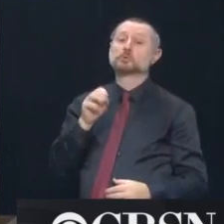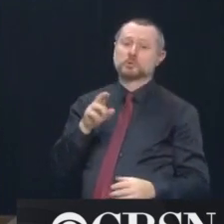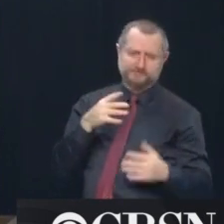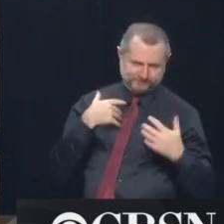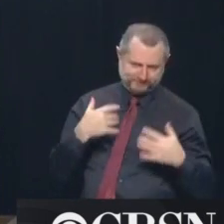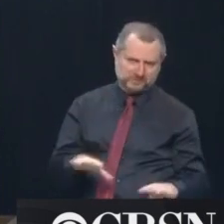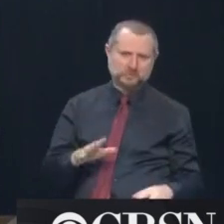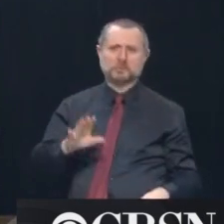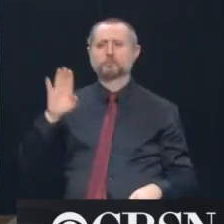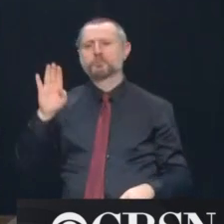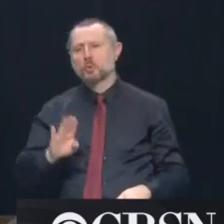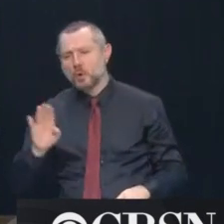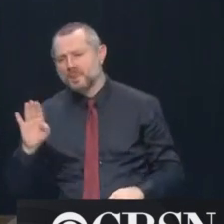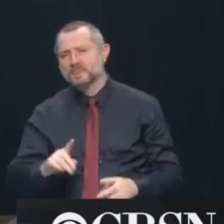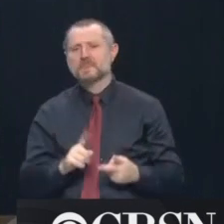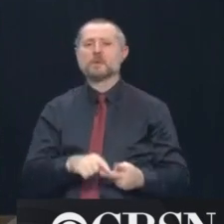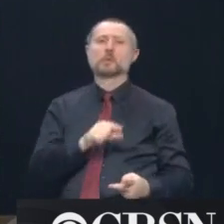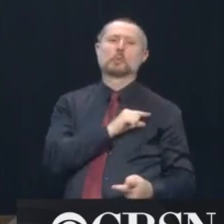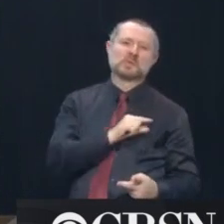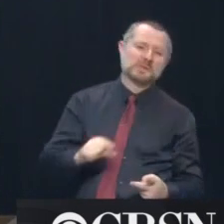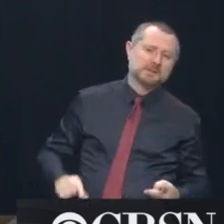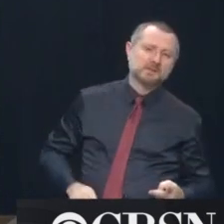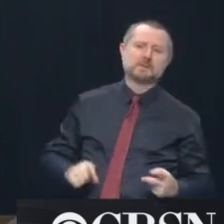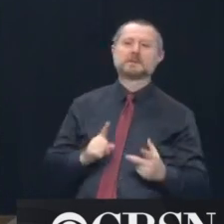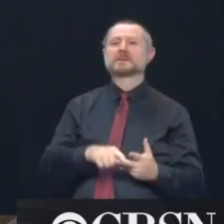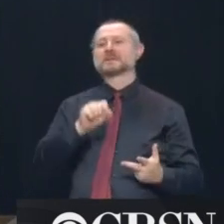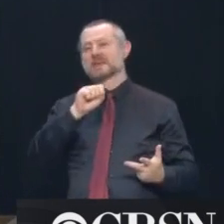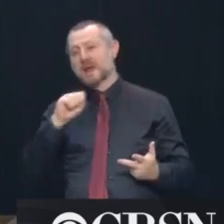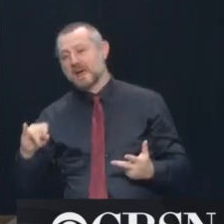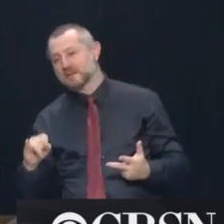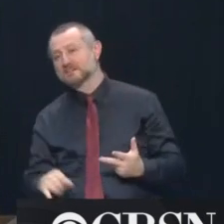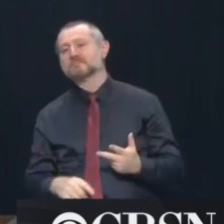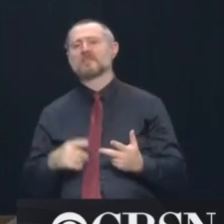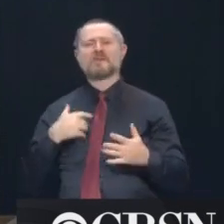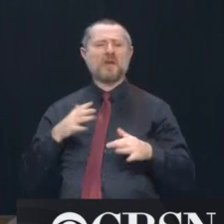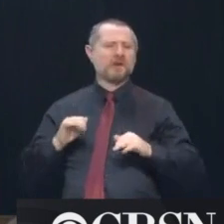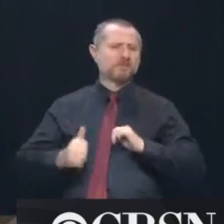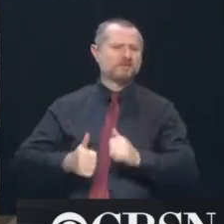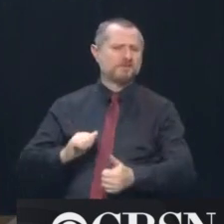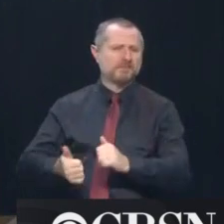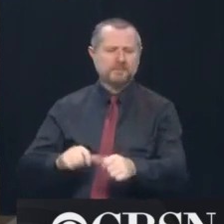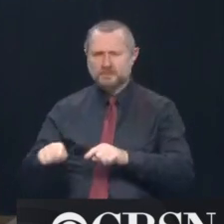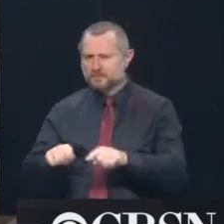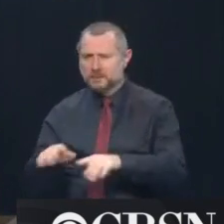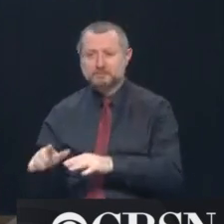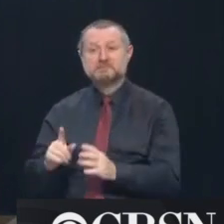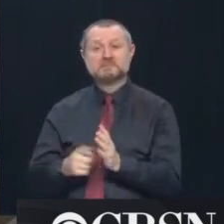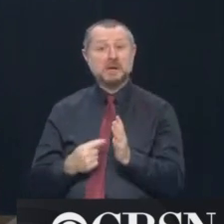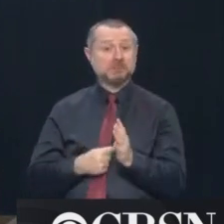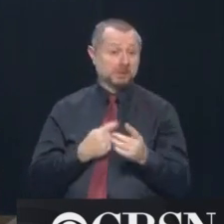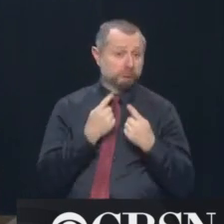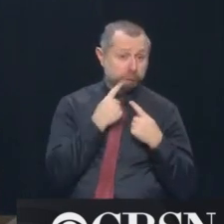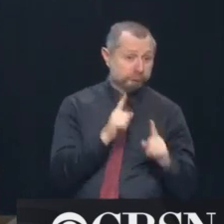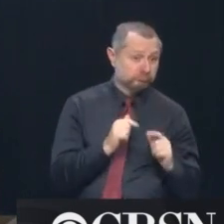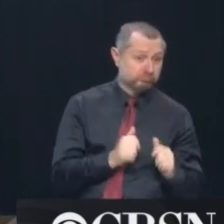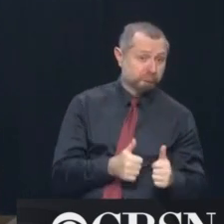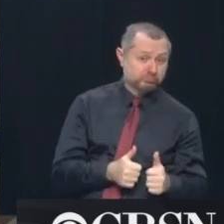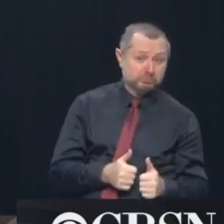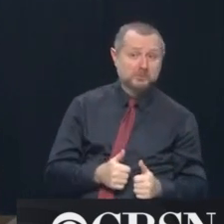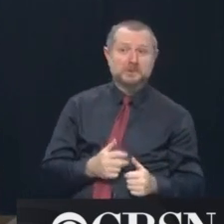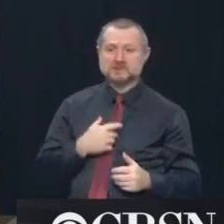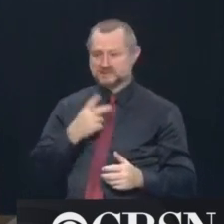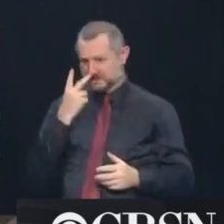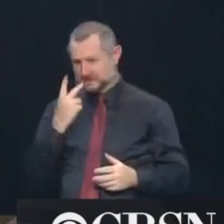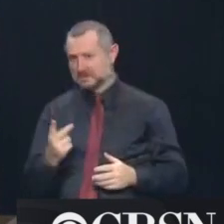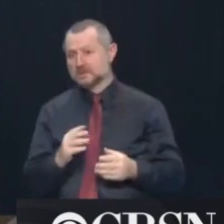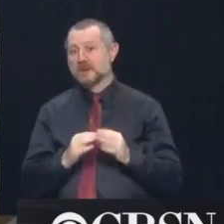microcluster, Staten Island microcluster. And then if sometimes they're effective, and we've actually seen